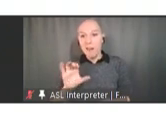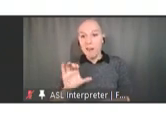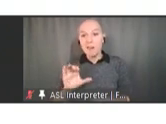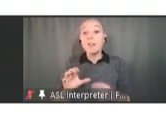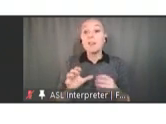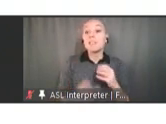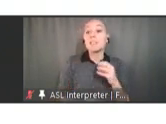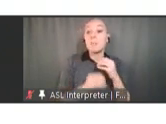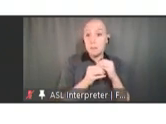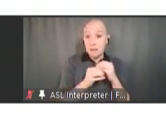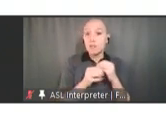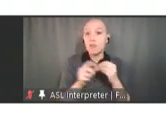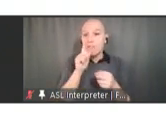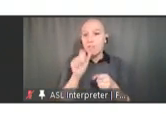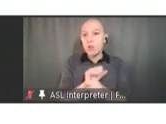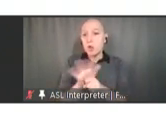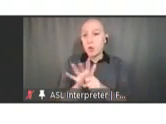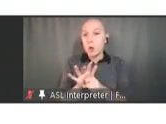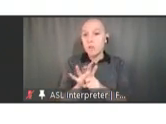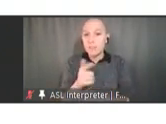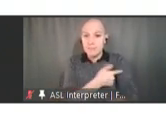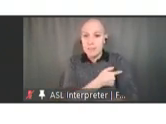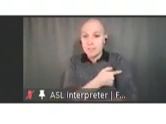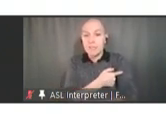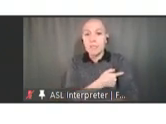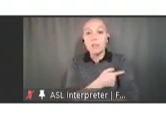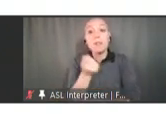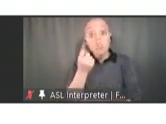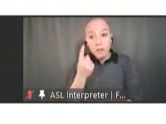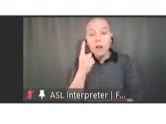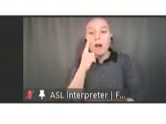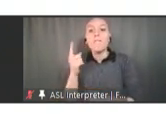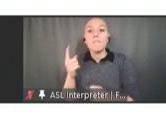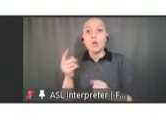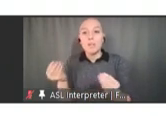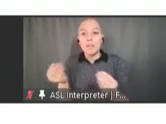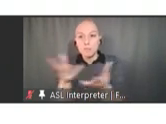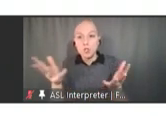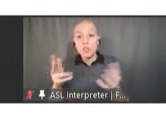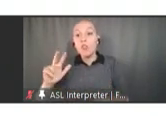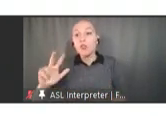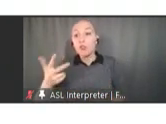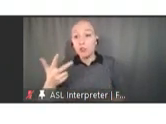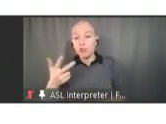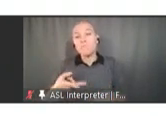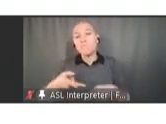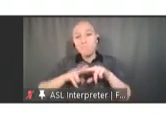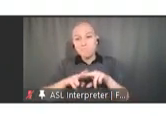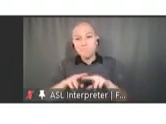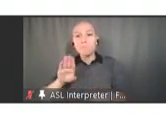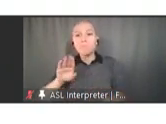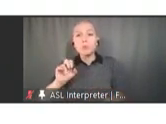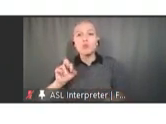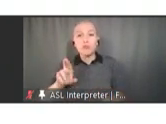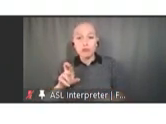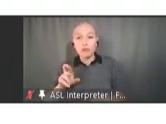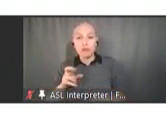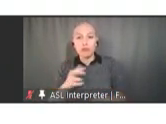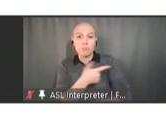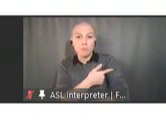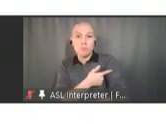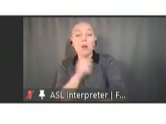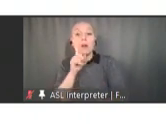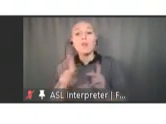COVID-19 vaccine for administration of a third dose or booster dose in individuals 16 years of